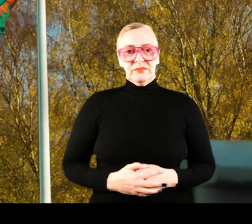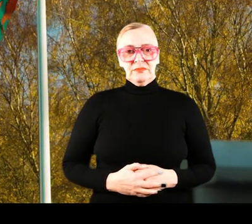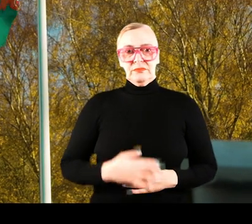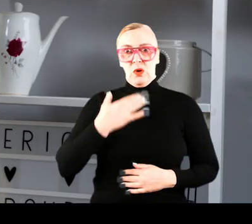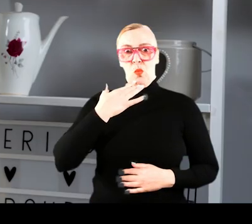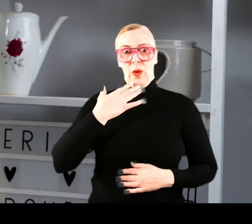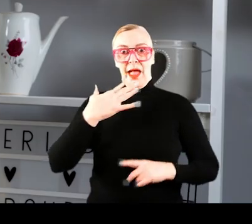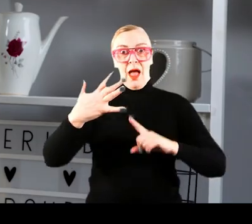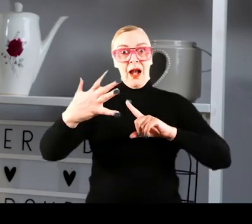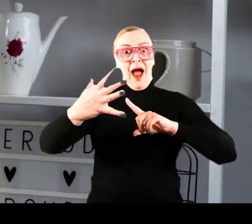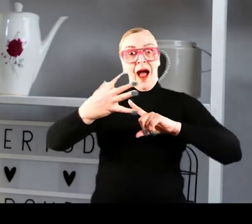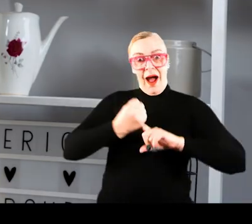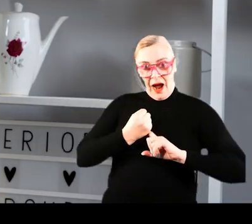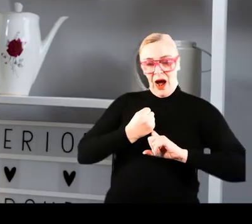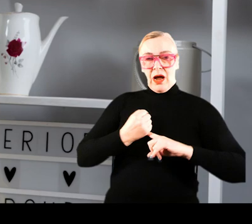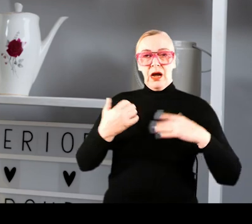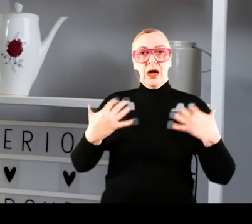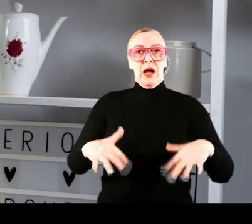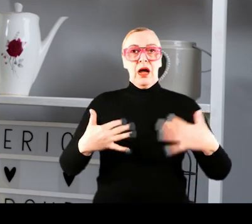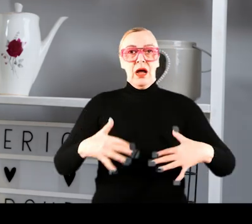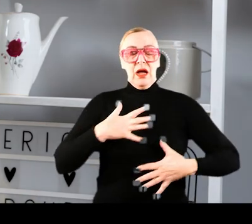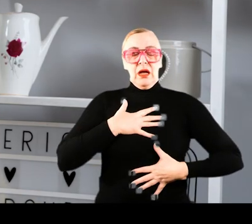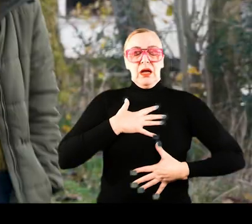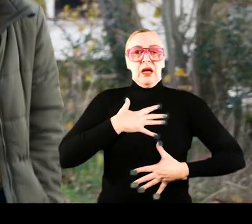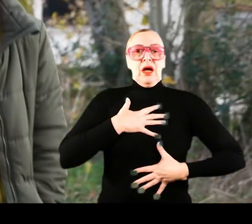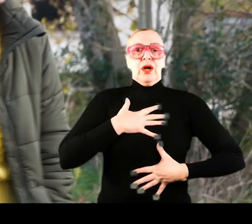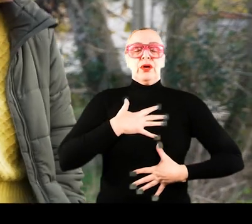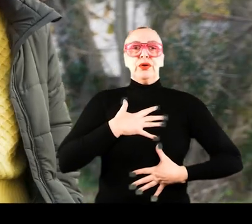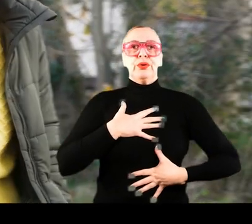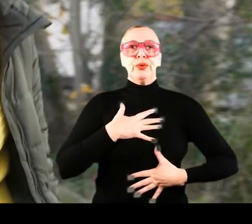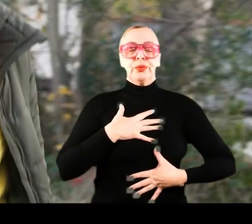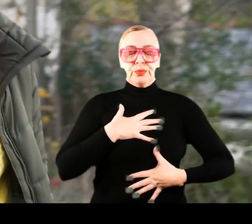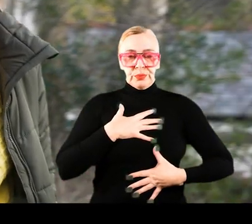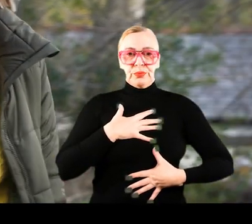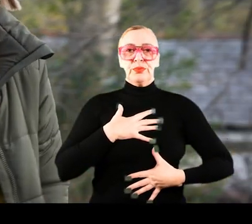The day I got my diagnosis, I can't explain the relief that I felt.